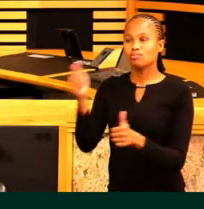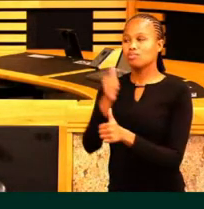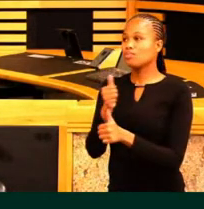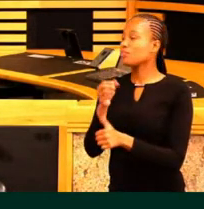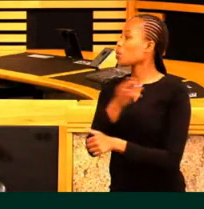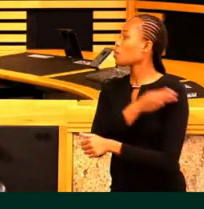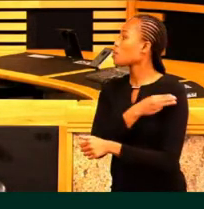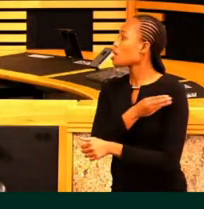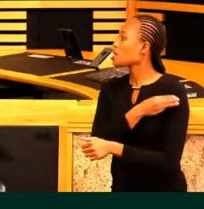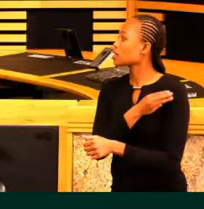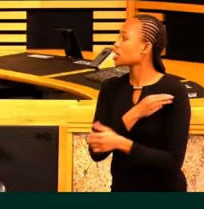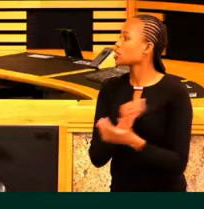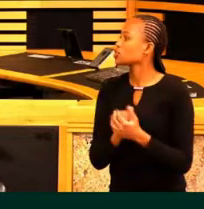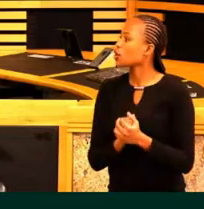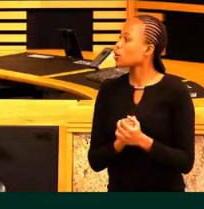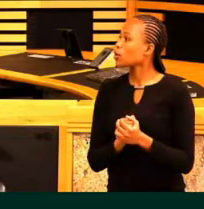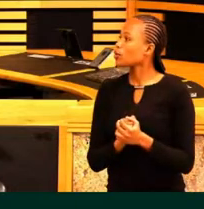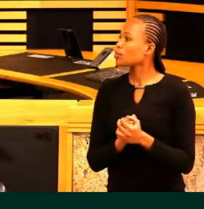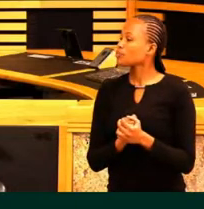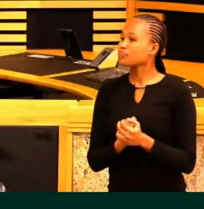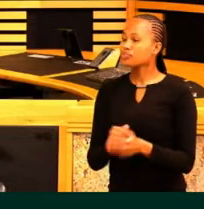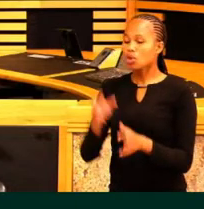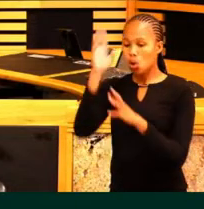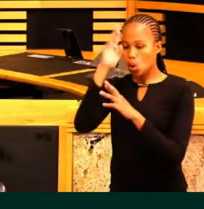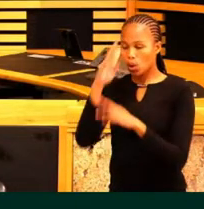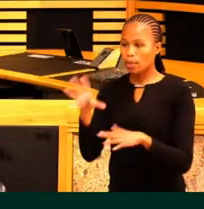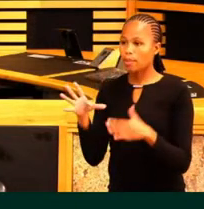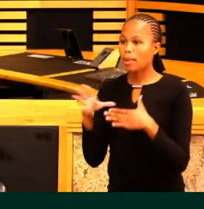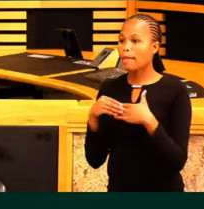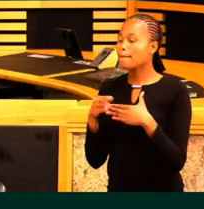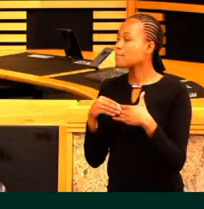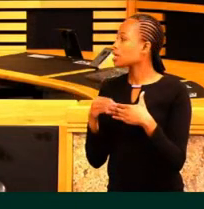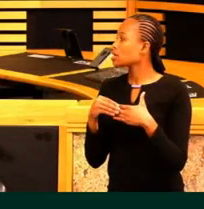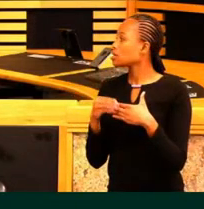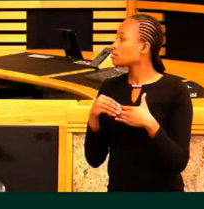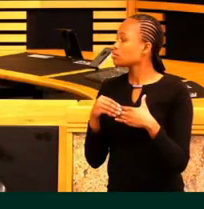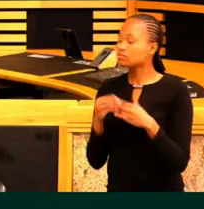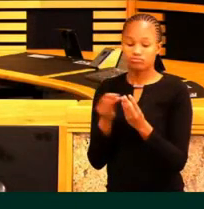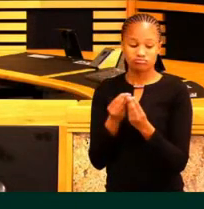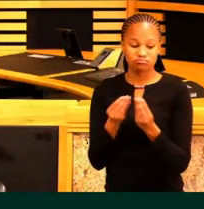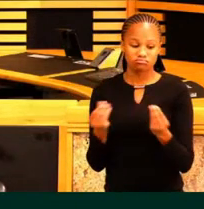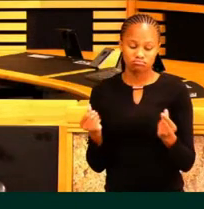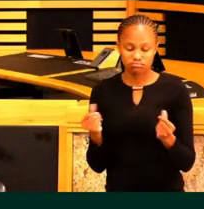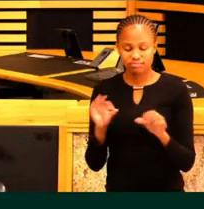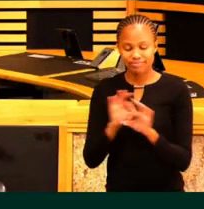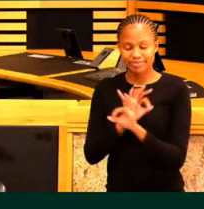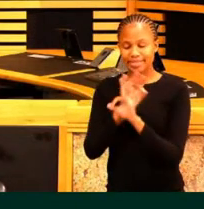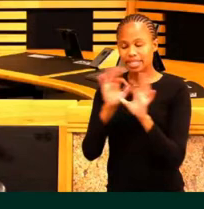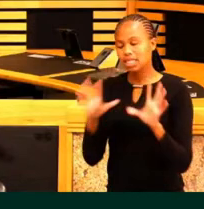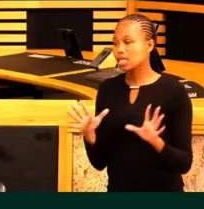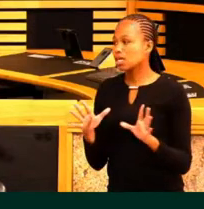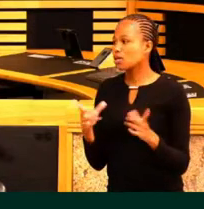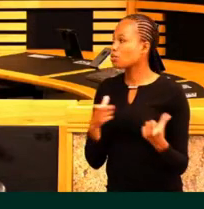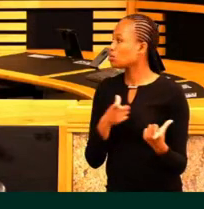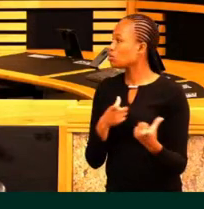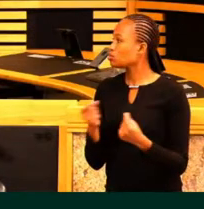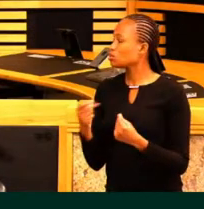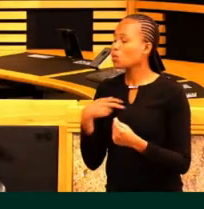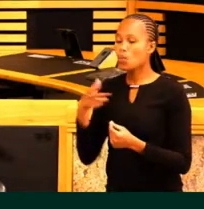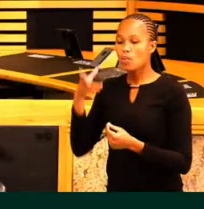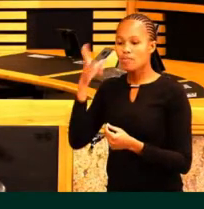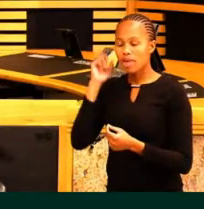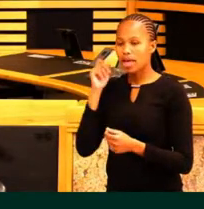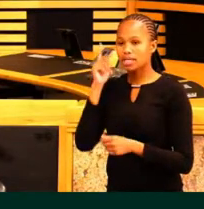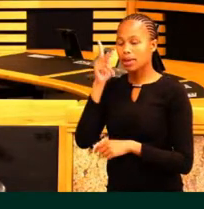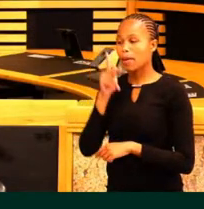as well honorable members the resolutions have been tabled so and we've had the premier